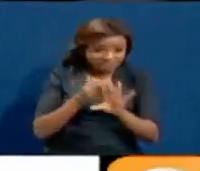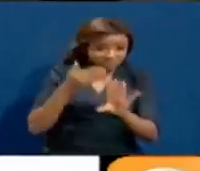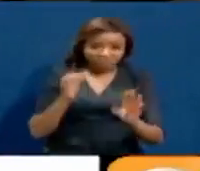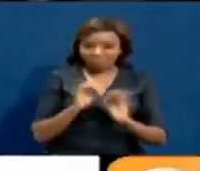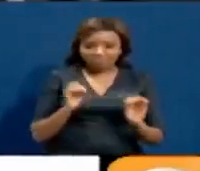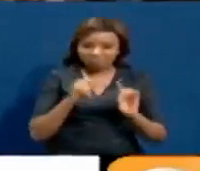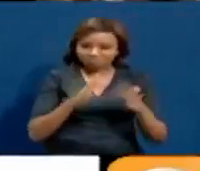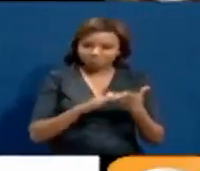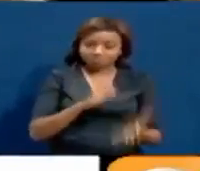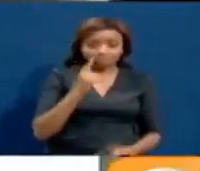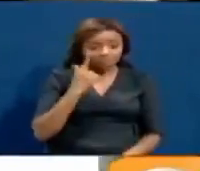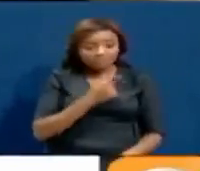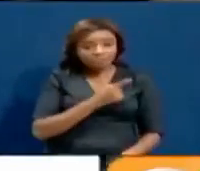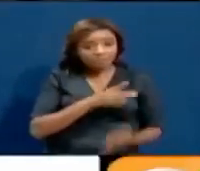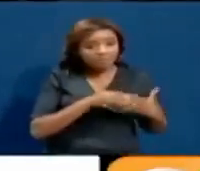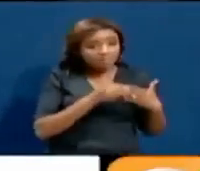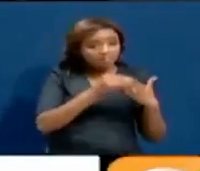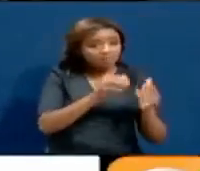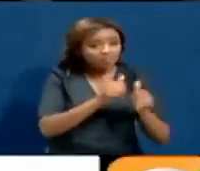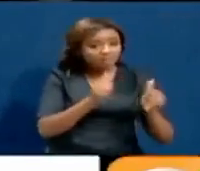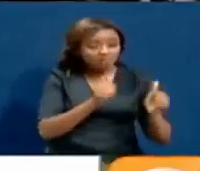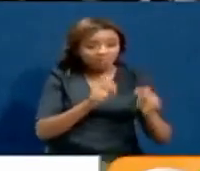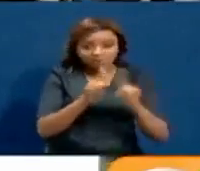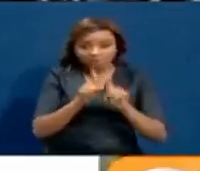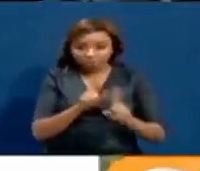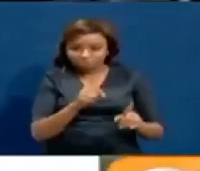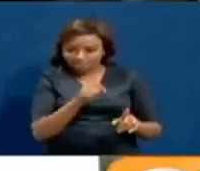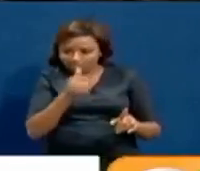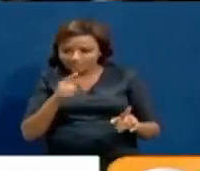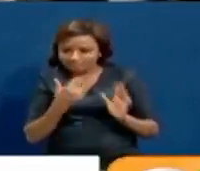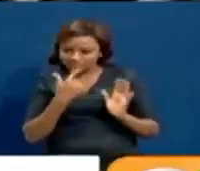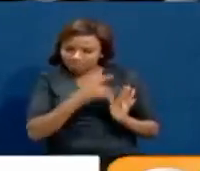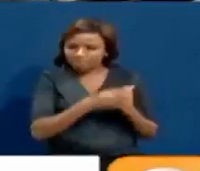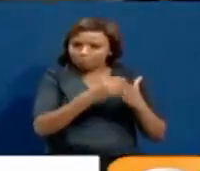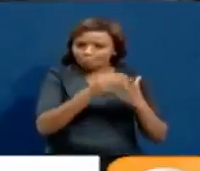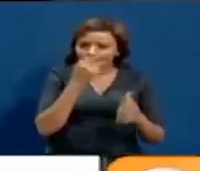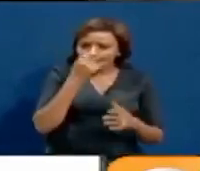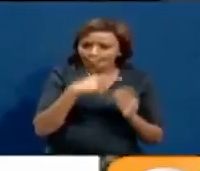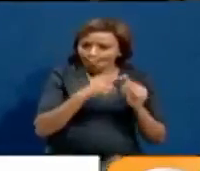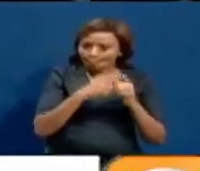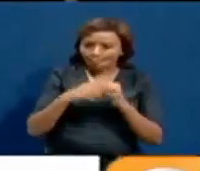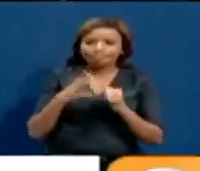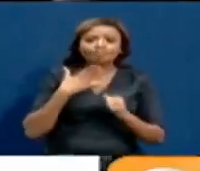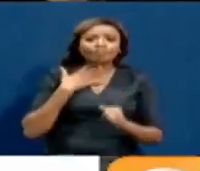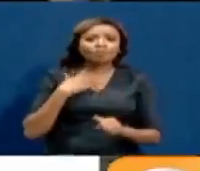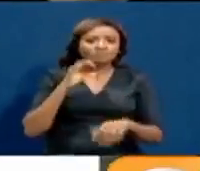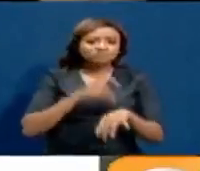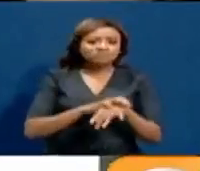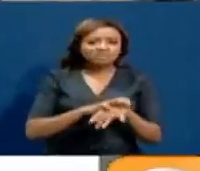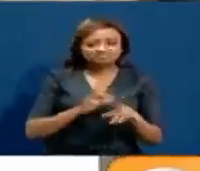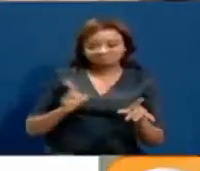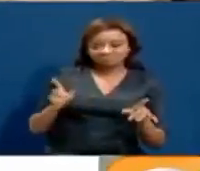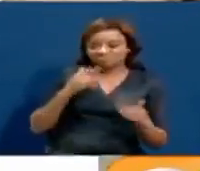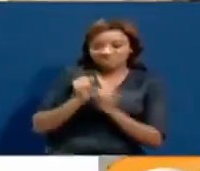show Biden in the lead, and the predictions are the same in the swing state polls, as the 77-year-old seeks to deny